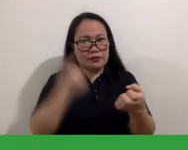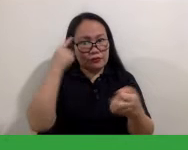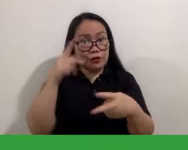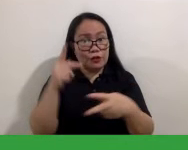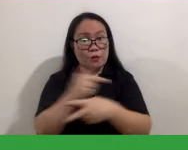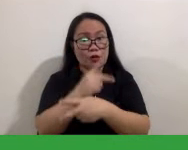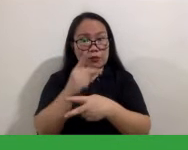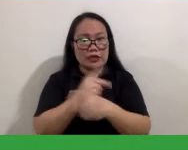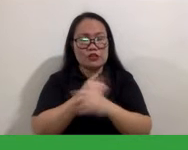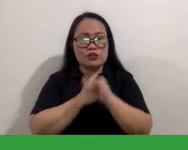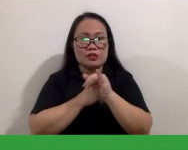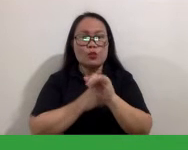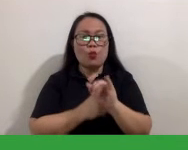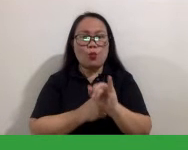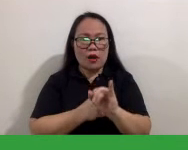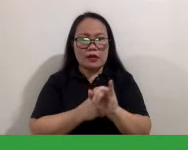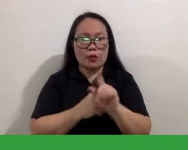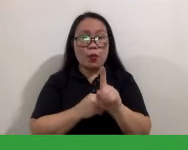1.